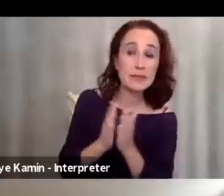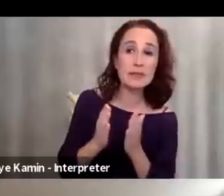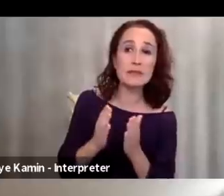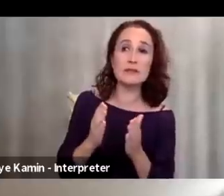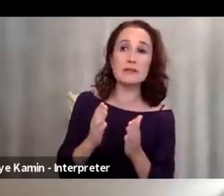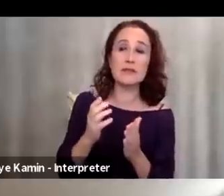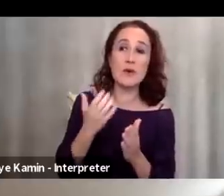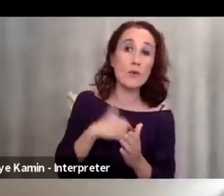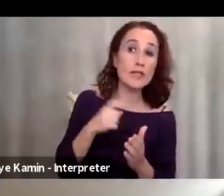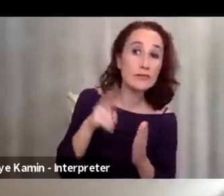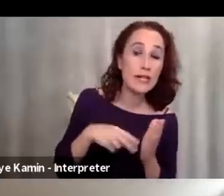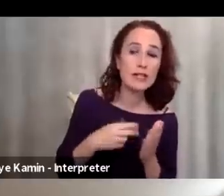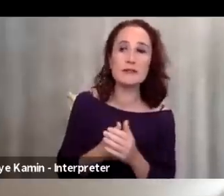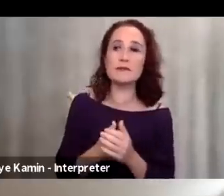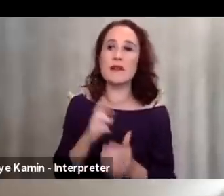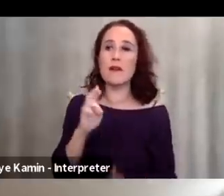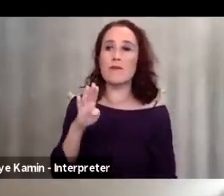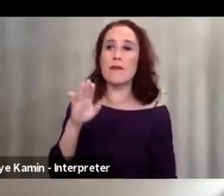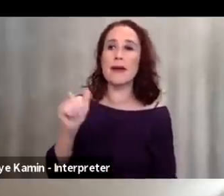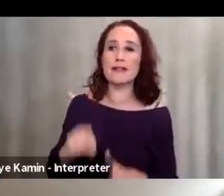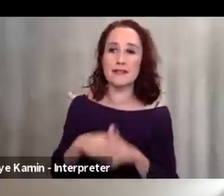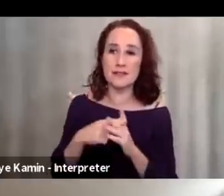kid? Let's start with Rebecca this time.